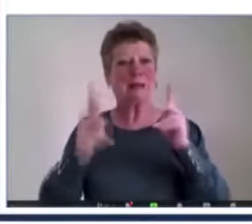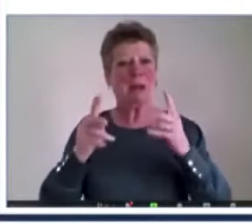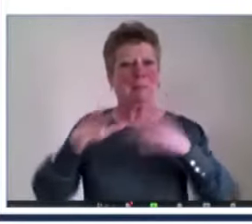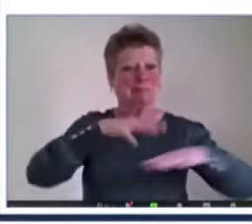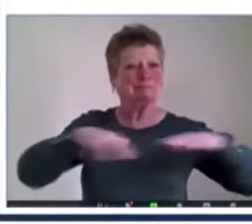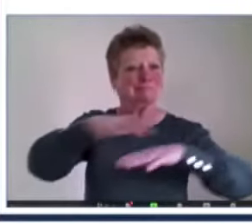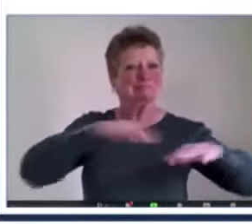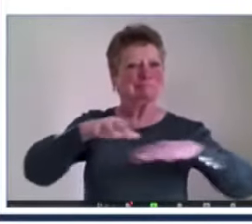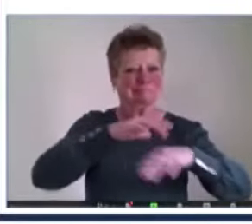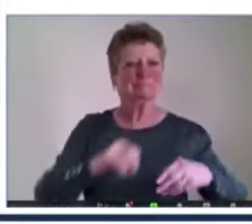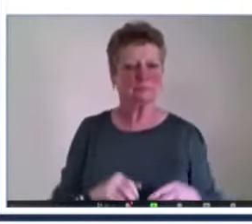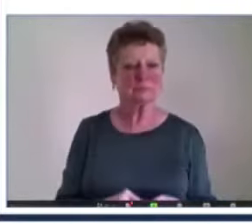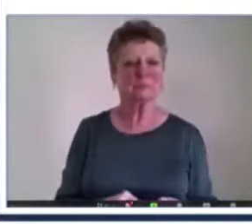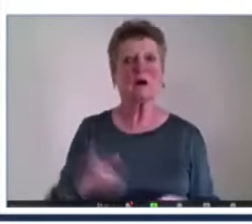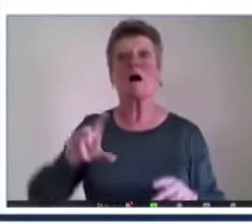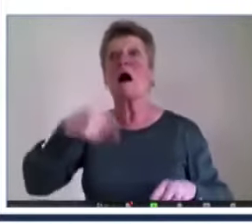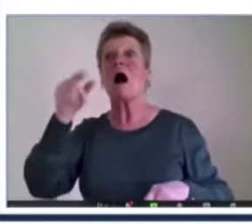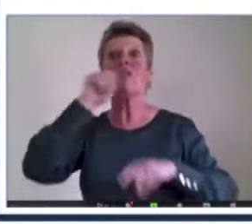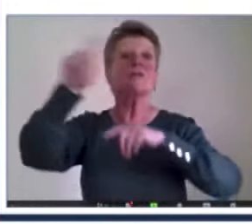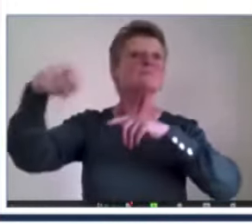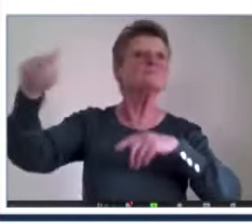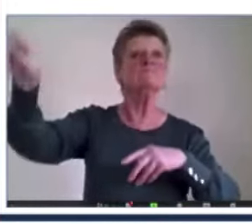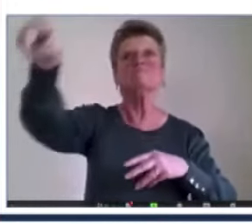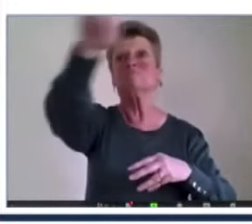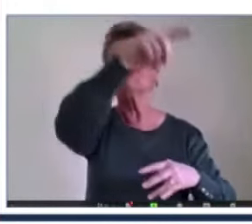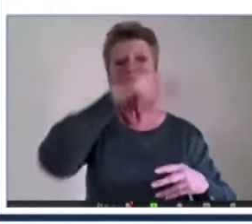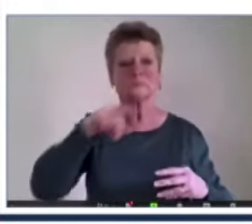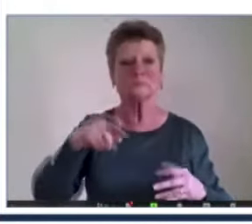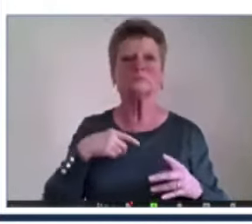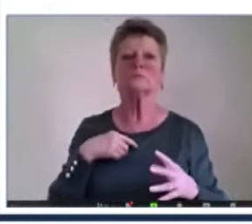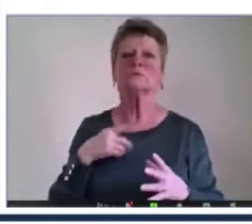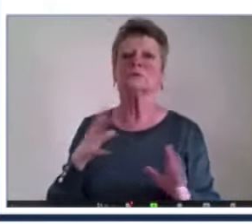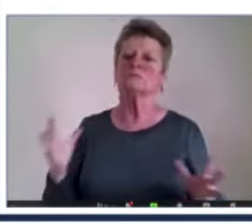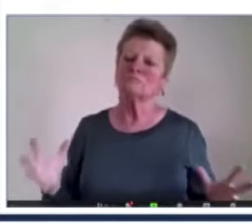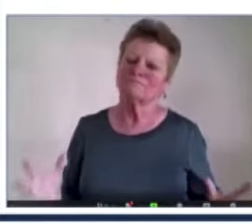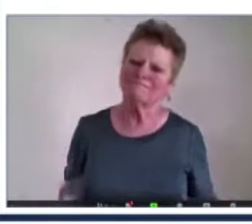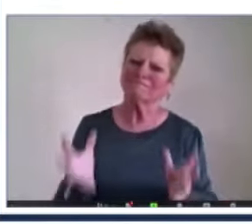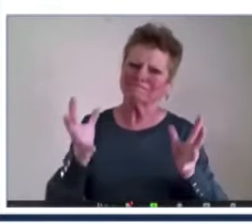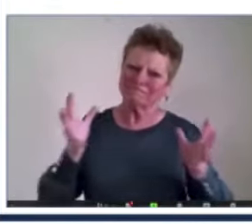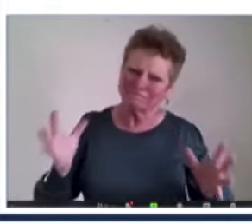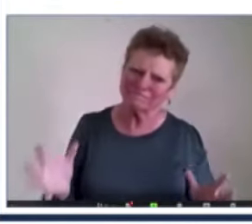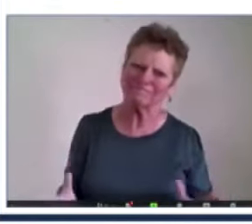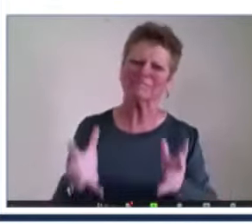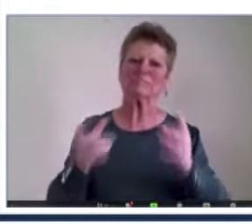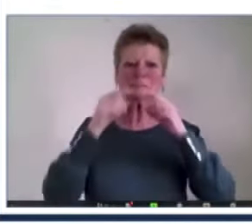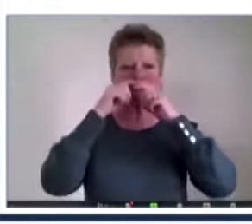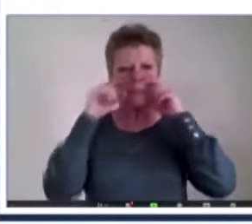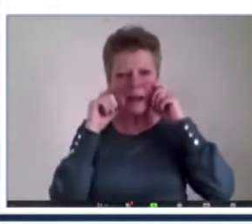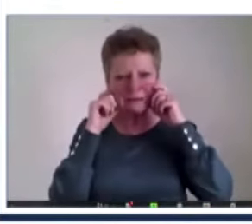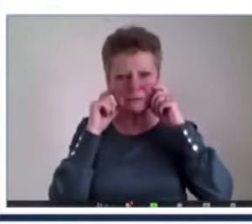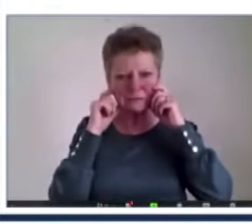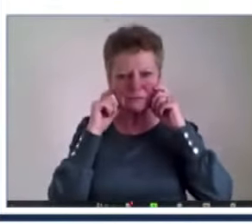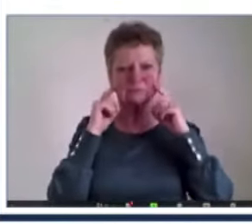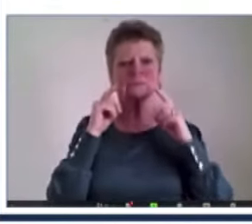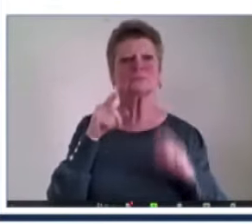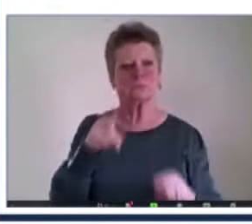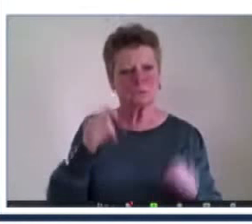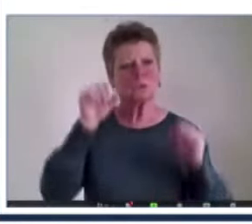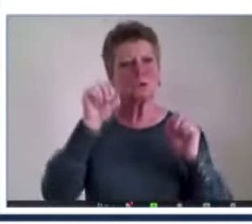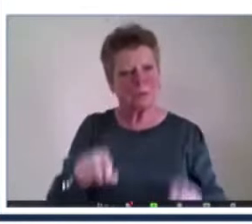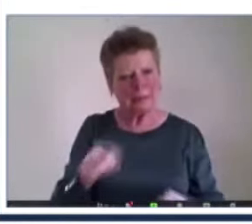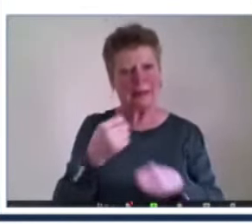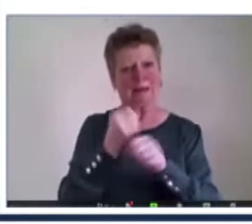Elsewhere, everywhere else, it is strongly recommended that you continue to mask. You have the tools to make the